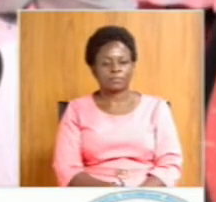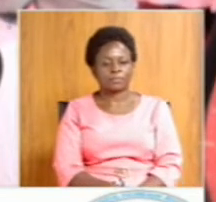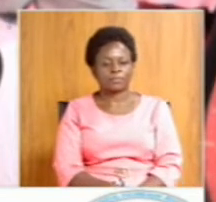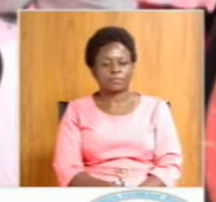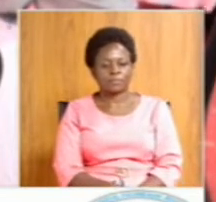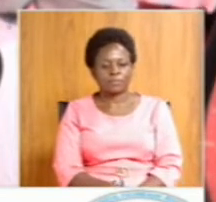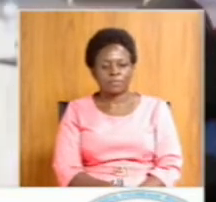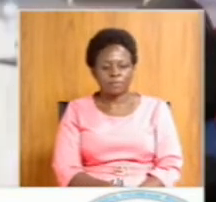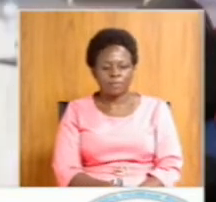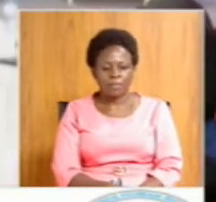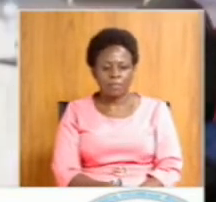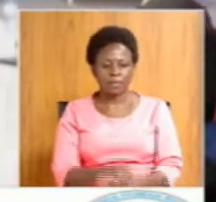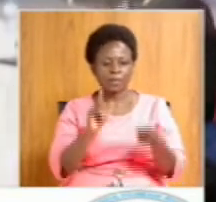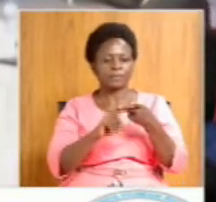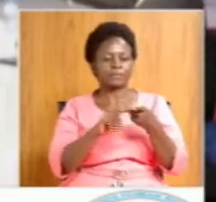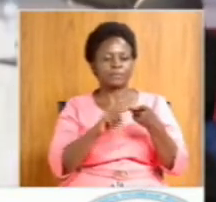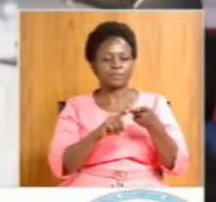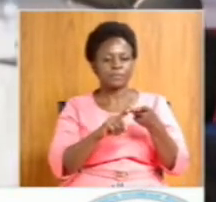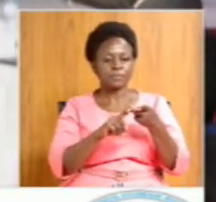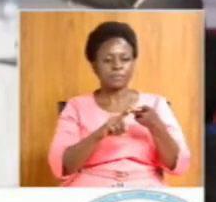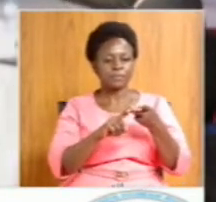may I invite